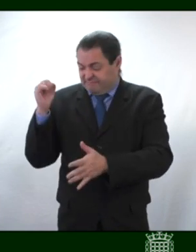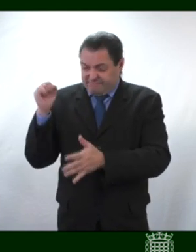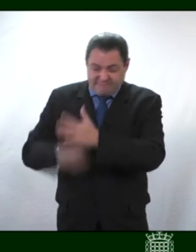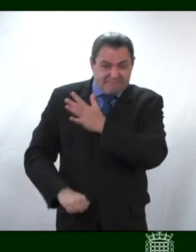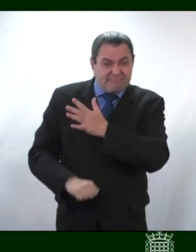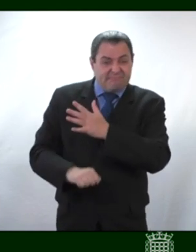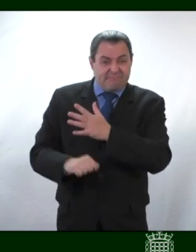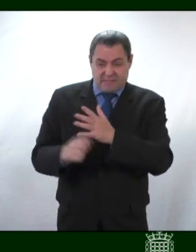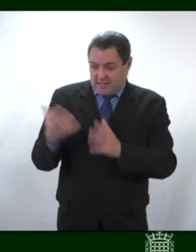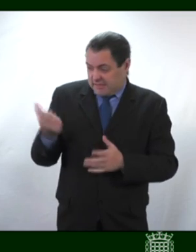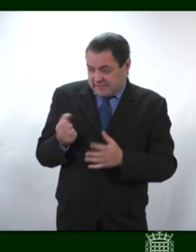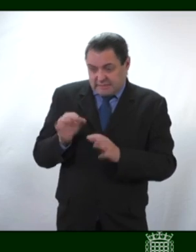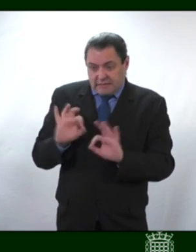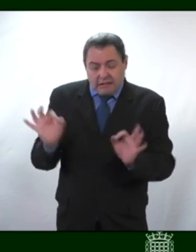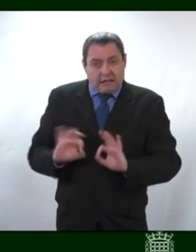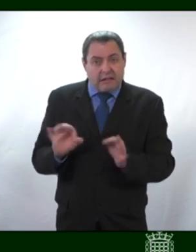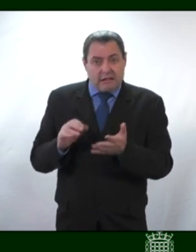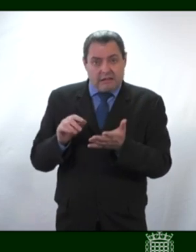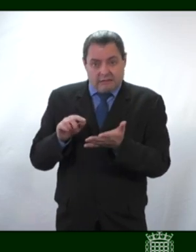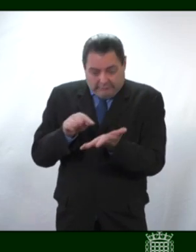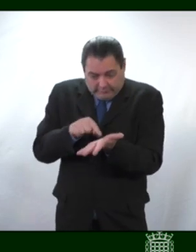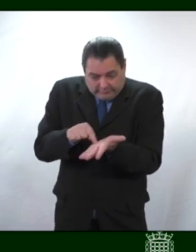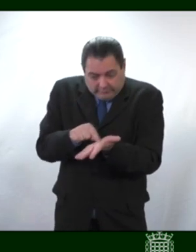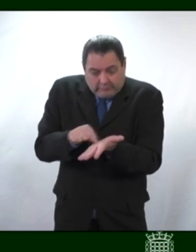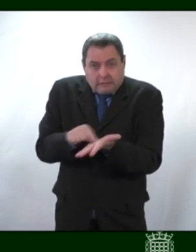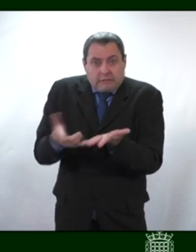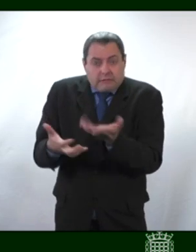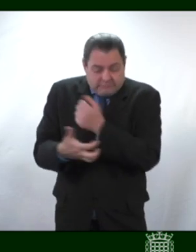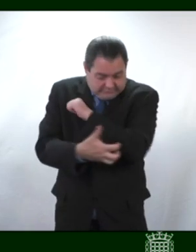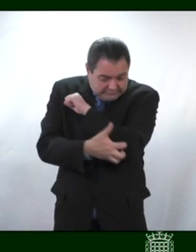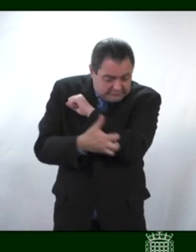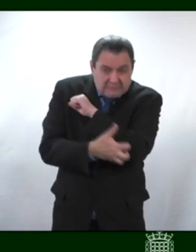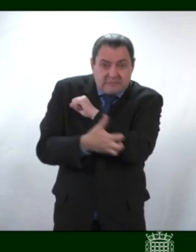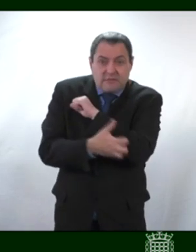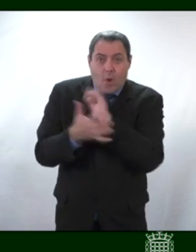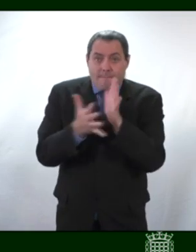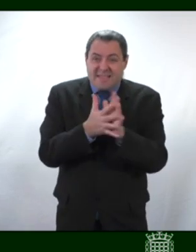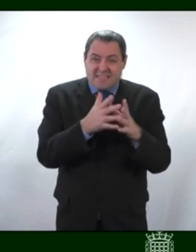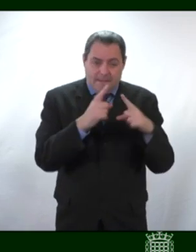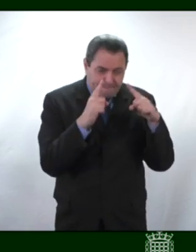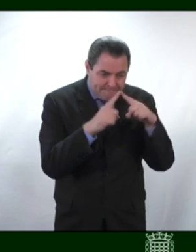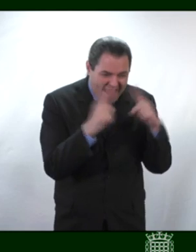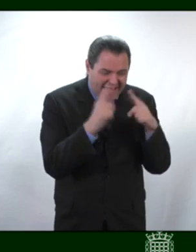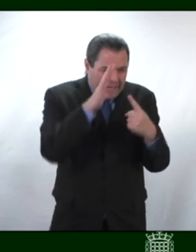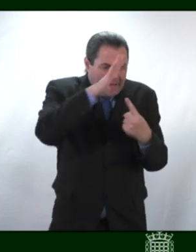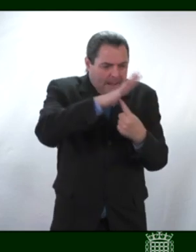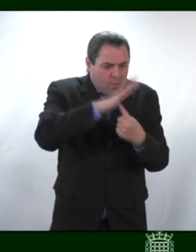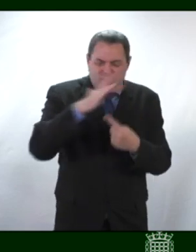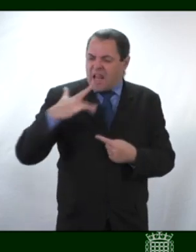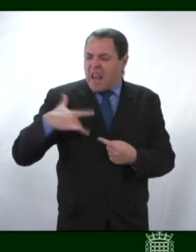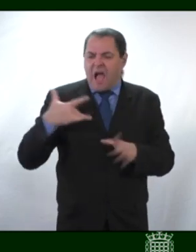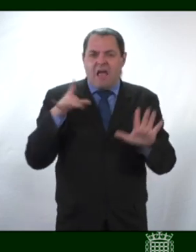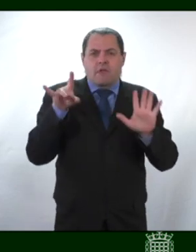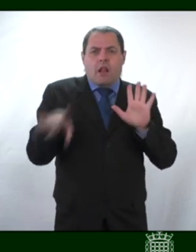negotiations? Does the government truly value pennies more than lives? The governments are playing